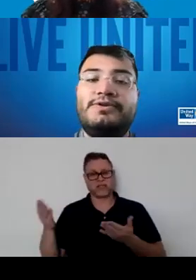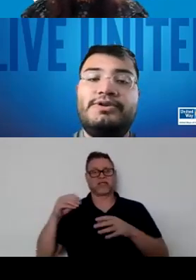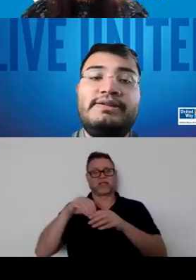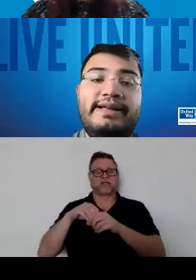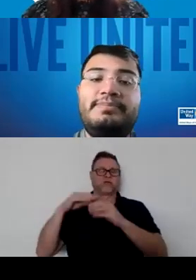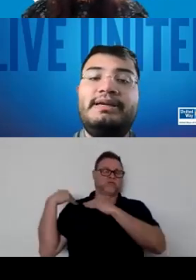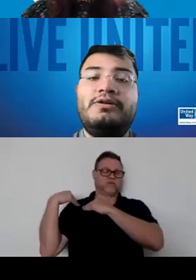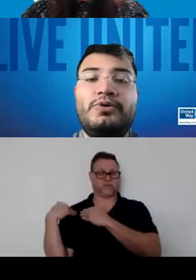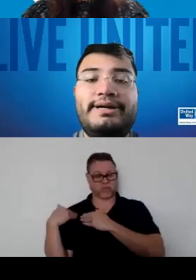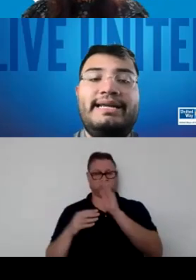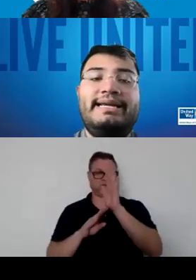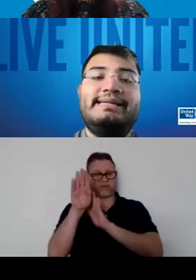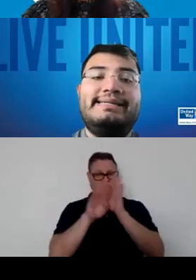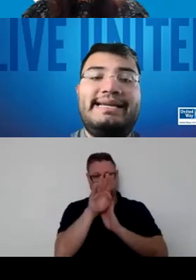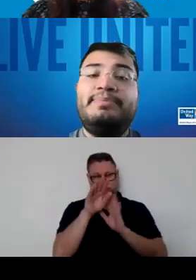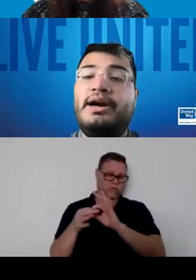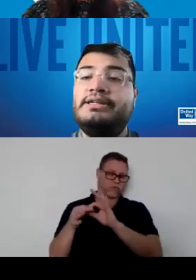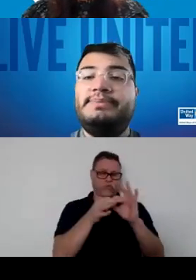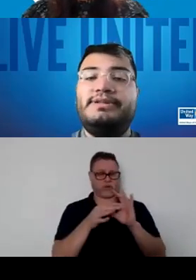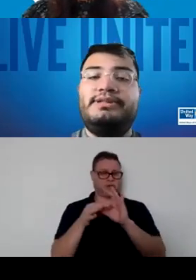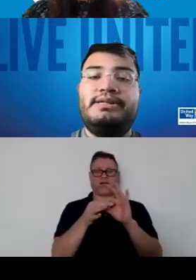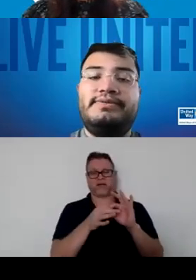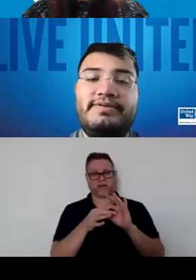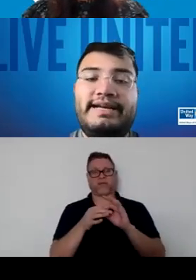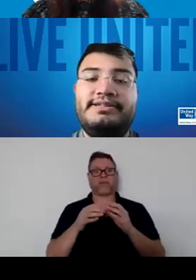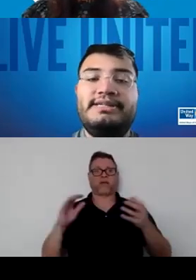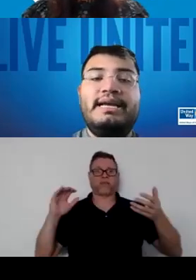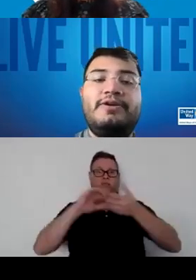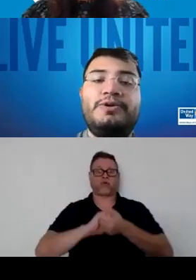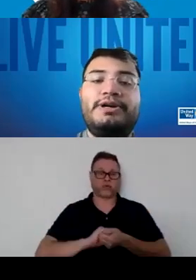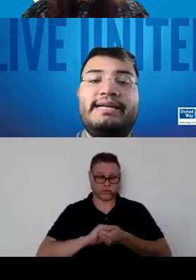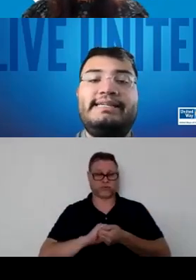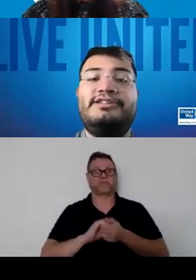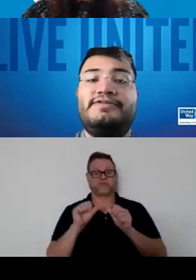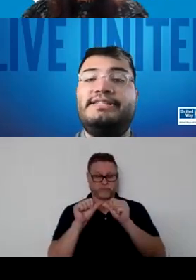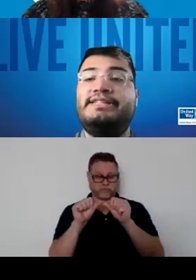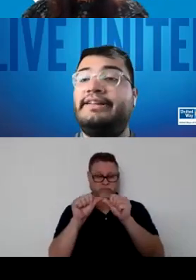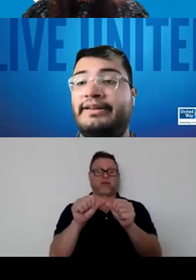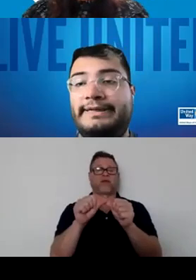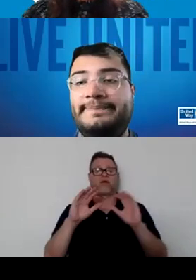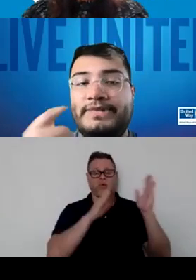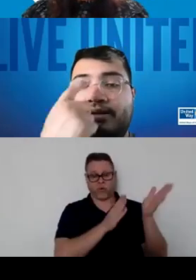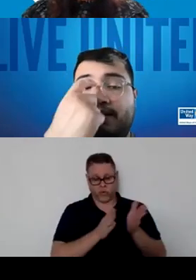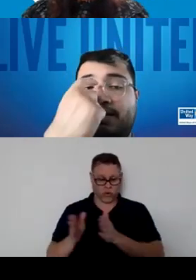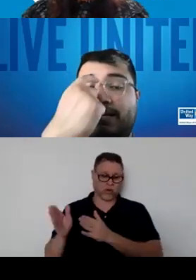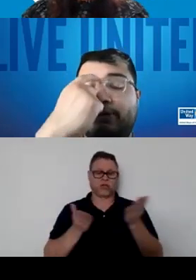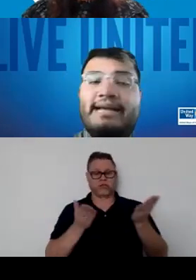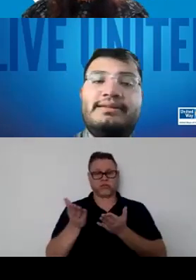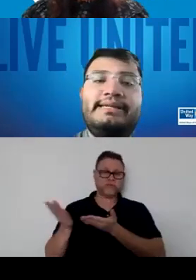responsible for developing, coordinating, and sustaining partnerships with service providers and organizing service delivery.